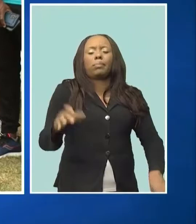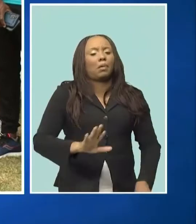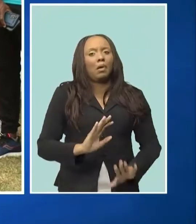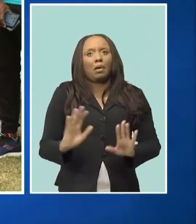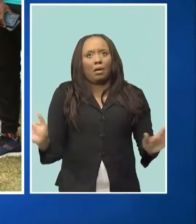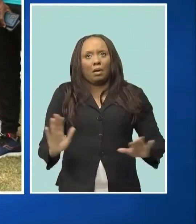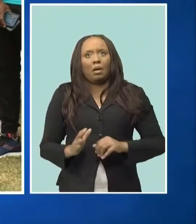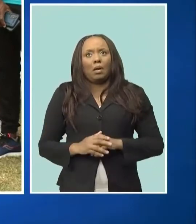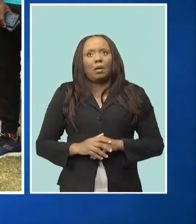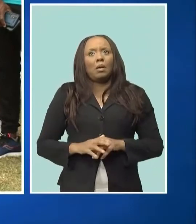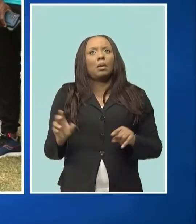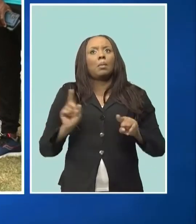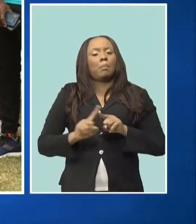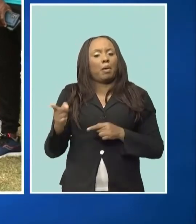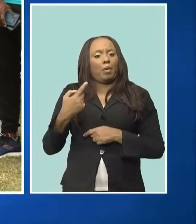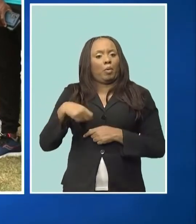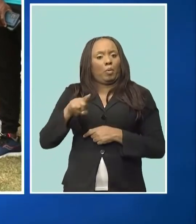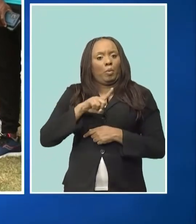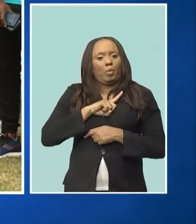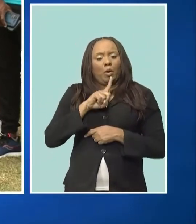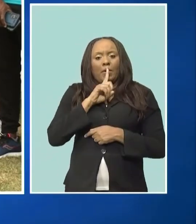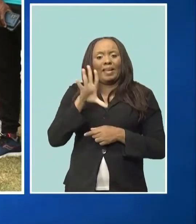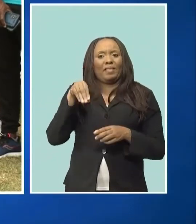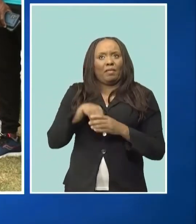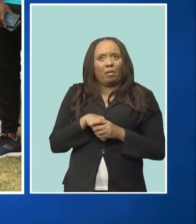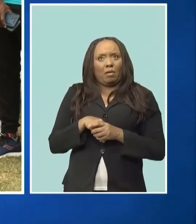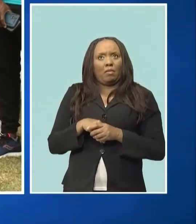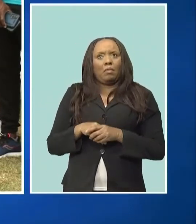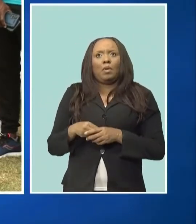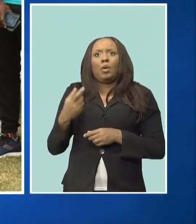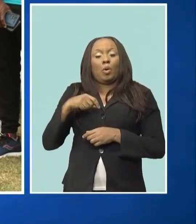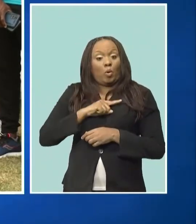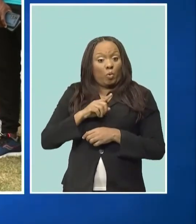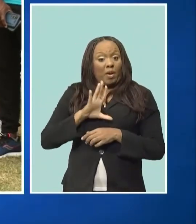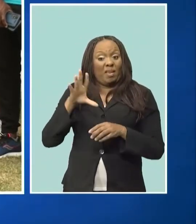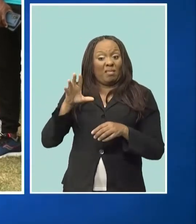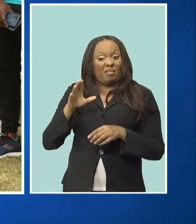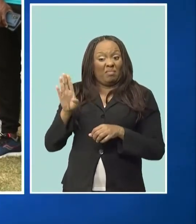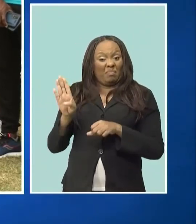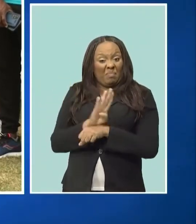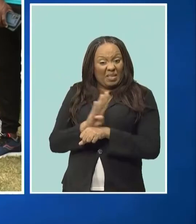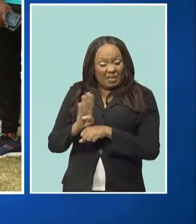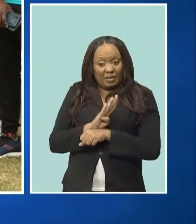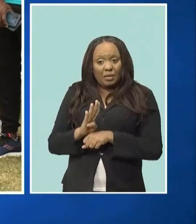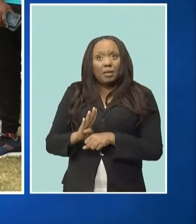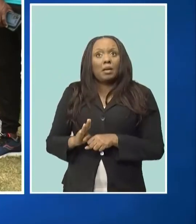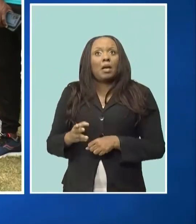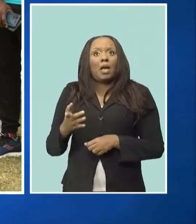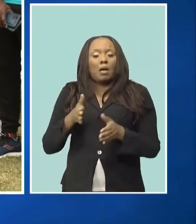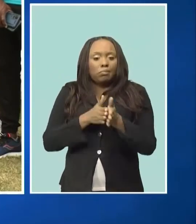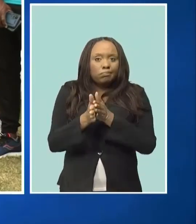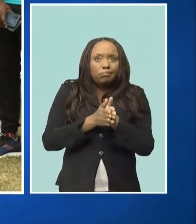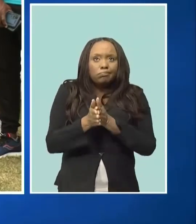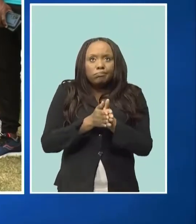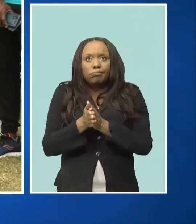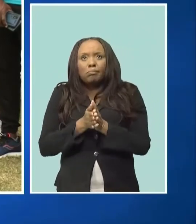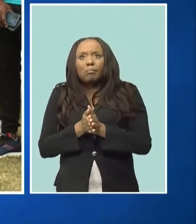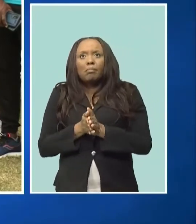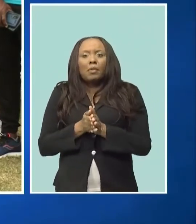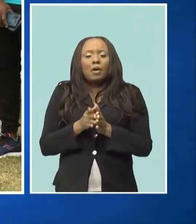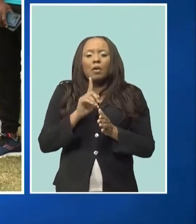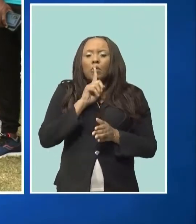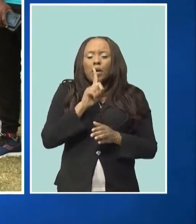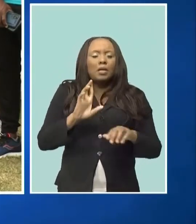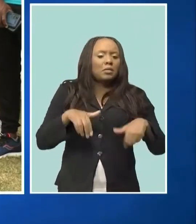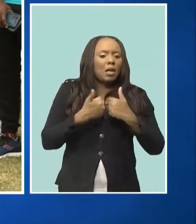people know, listen, we're corporate Barbados and we're also doing our part. Don't Waste Barbados is excited for the Changemaker Challenge,